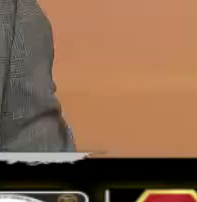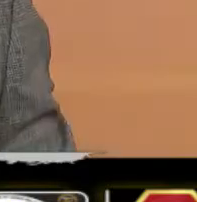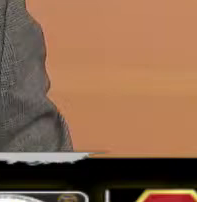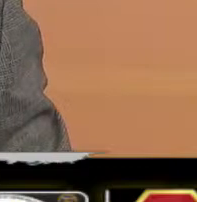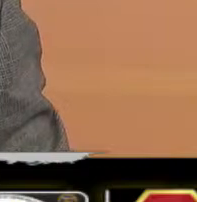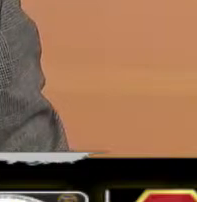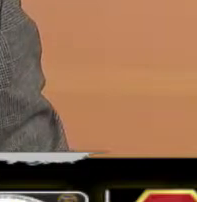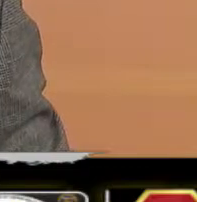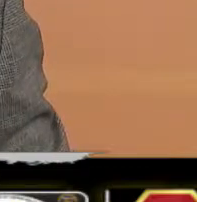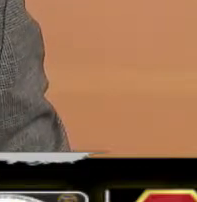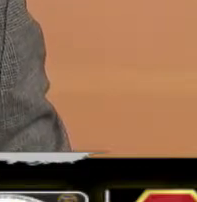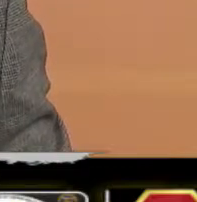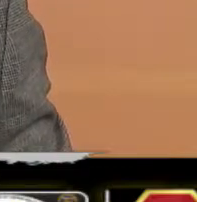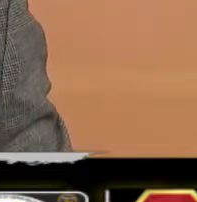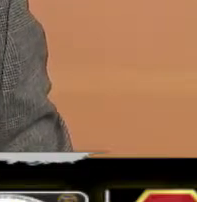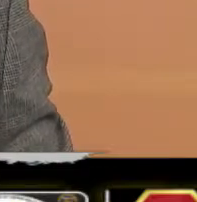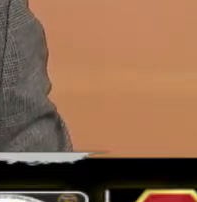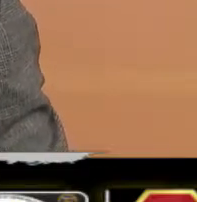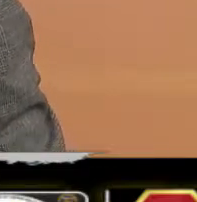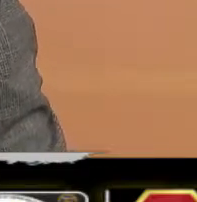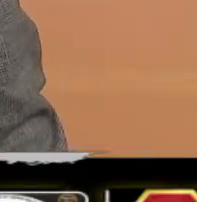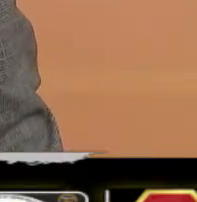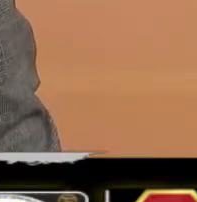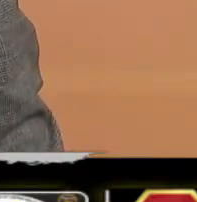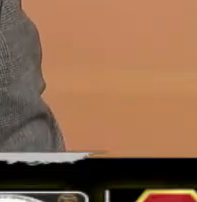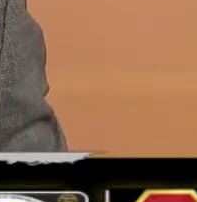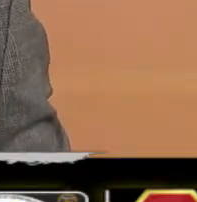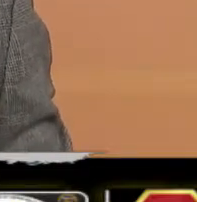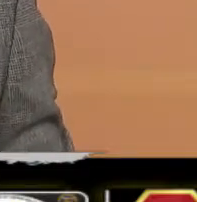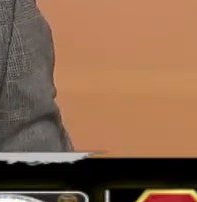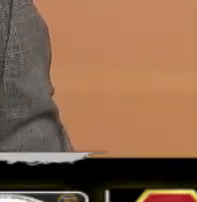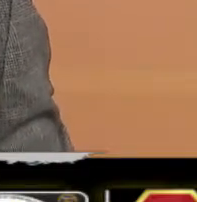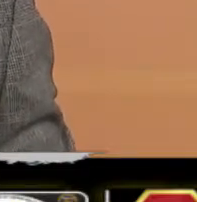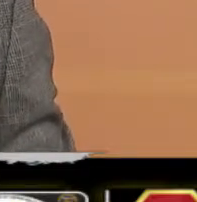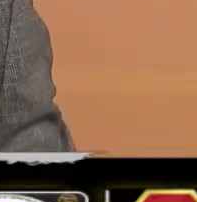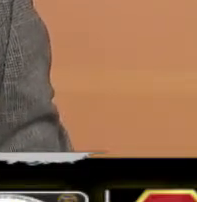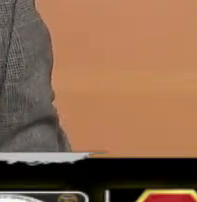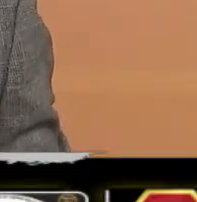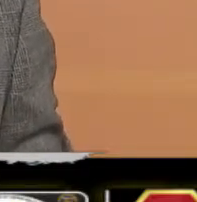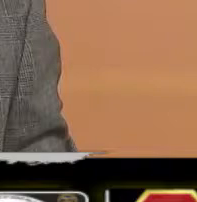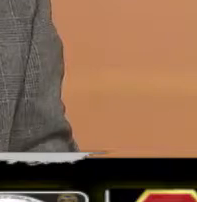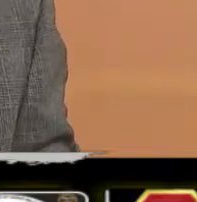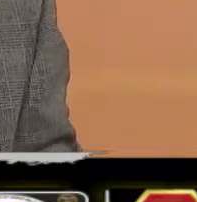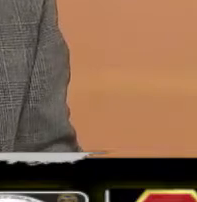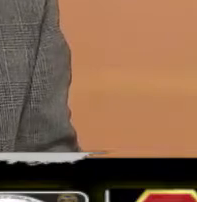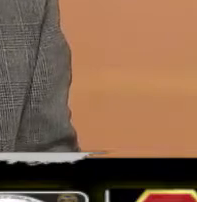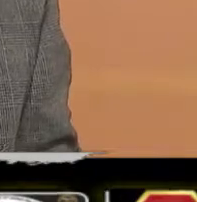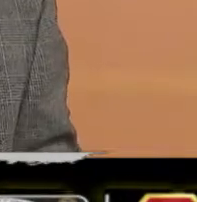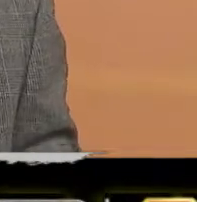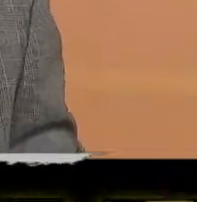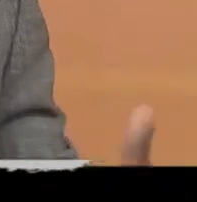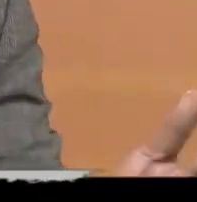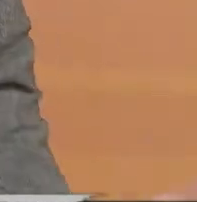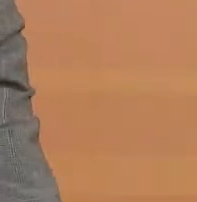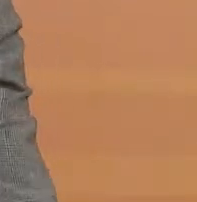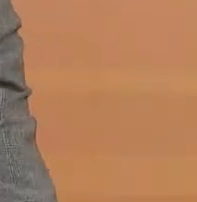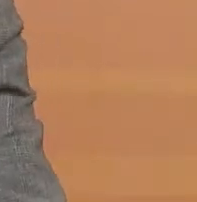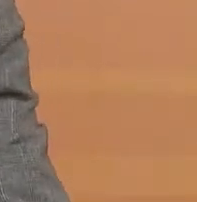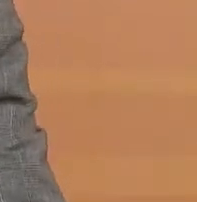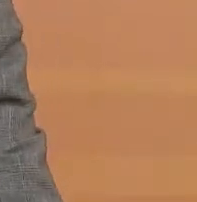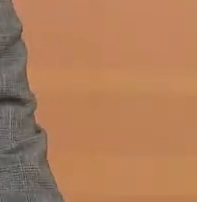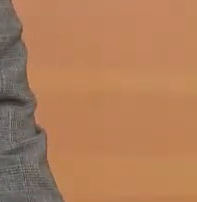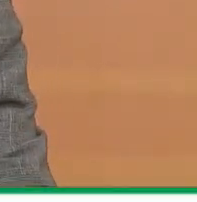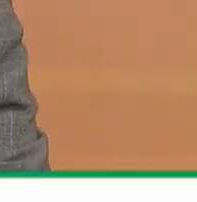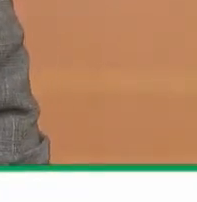delimitation. So even that process of the boundary delimitation is also dead in arrival because we are too late. We are going into the general election 2027. We have less